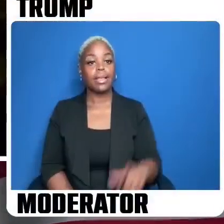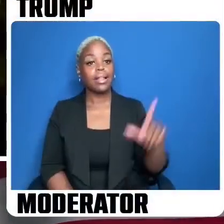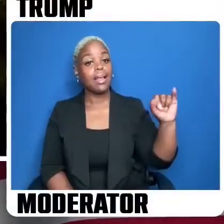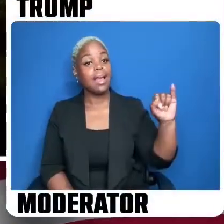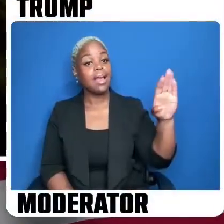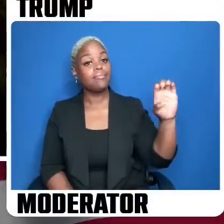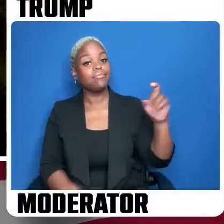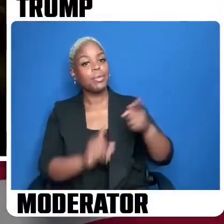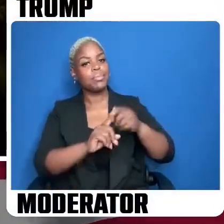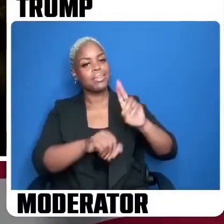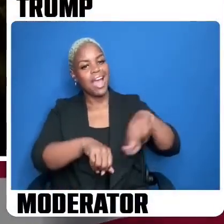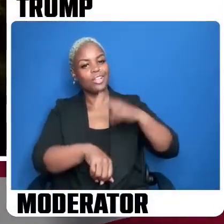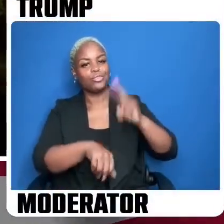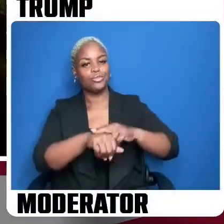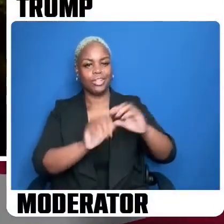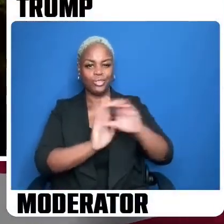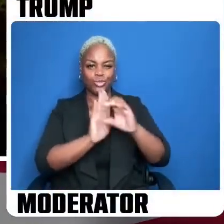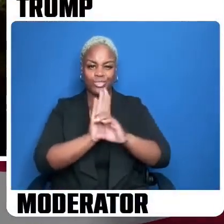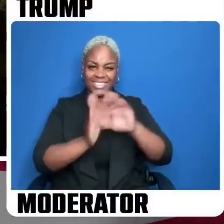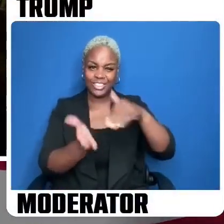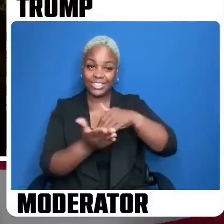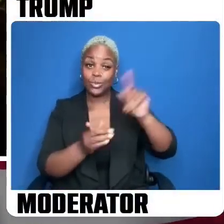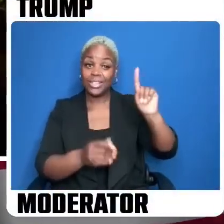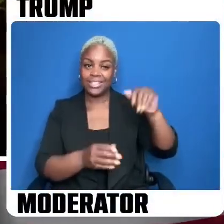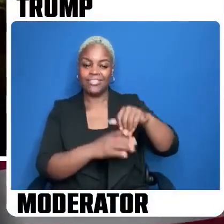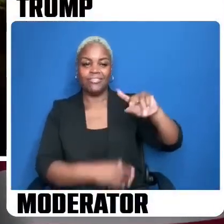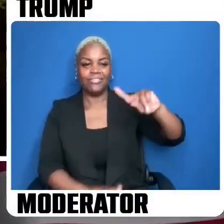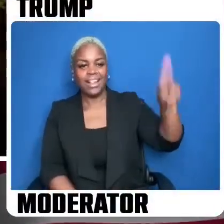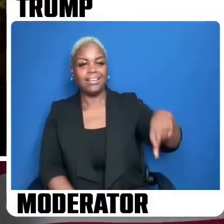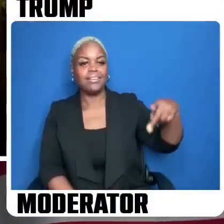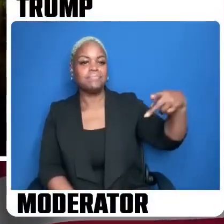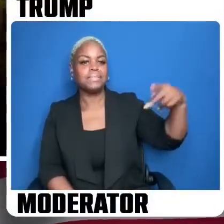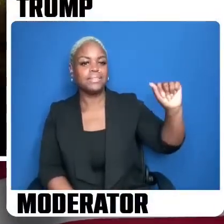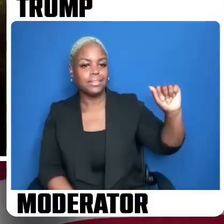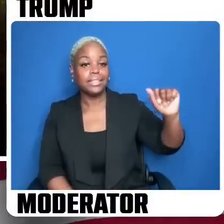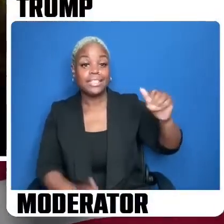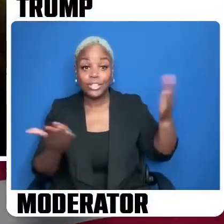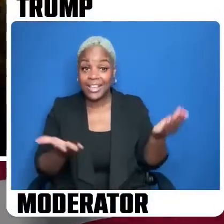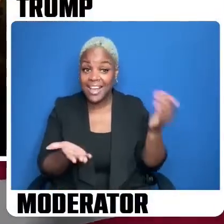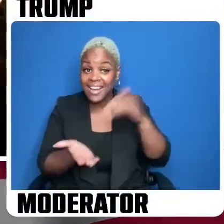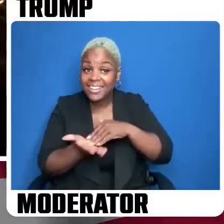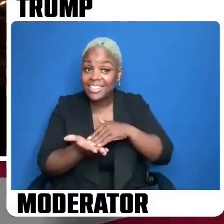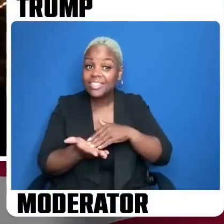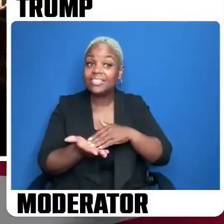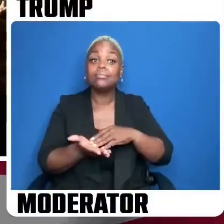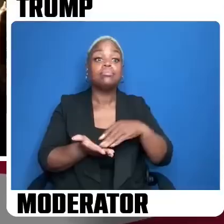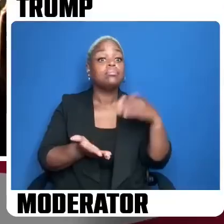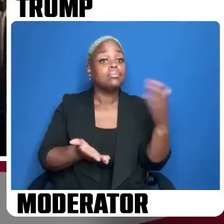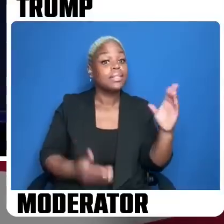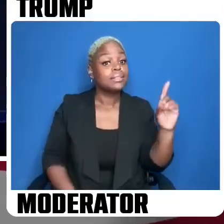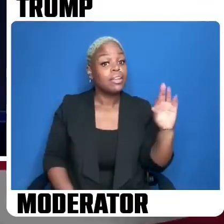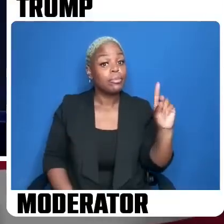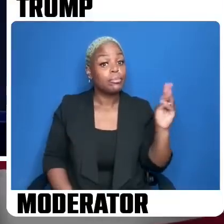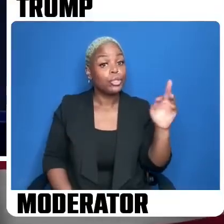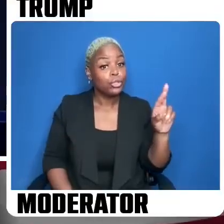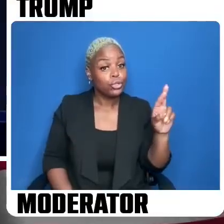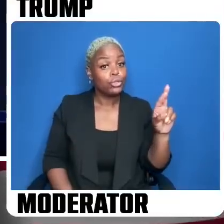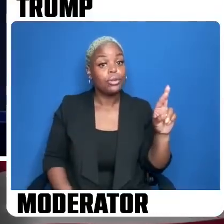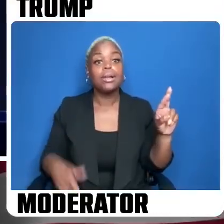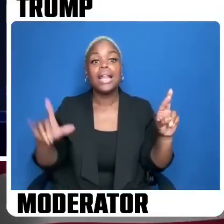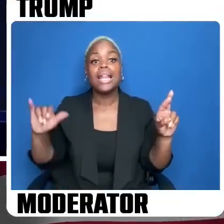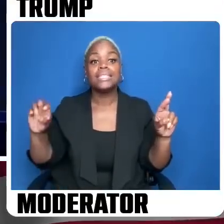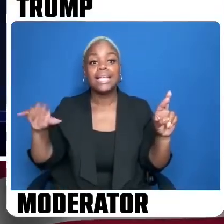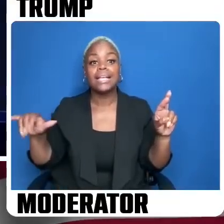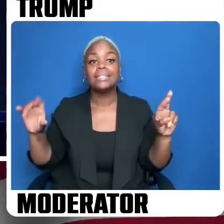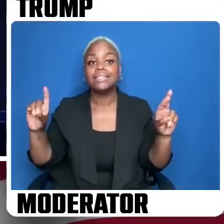Constitution Center in Philadelphia, Pennsylvania. Here again, David Muir and Lindsay Davis. Welcome back